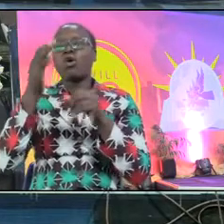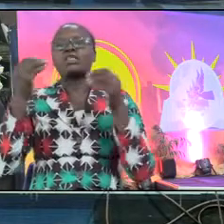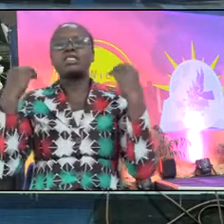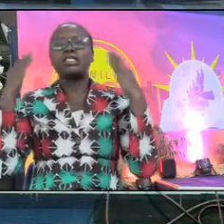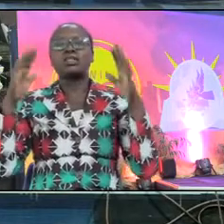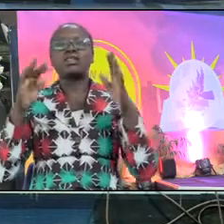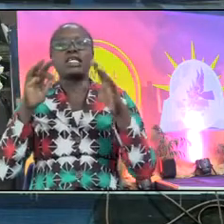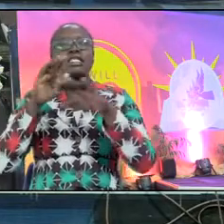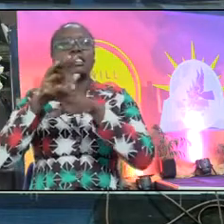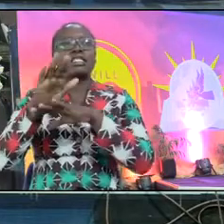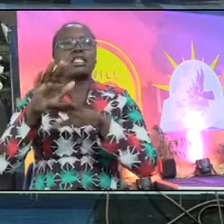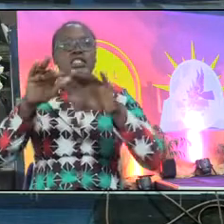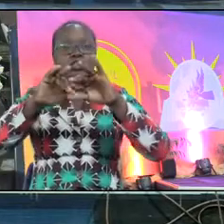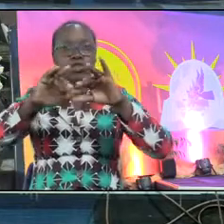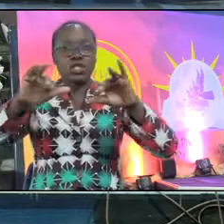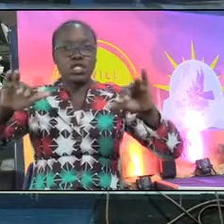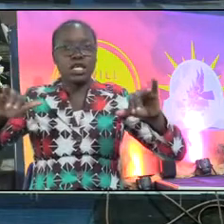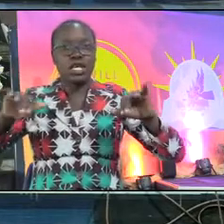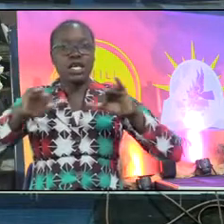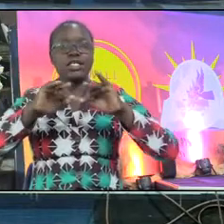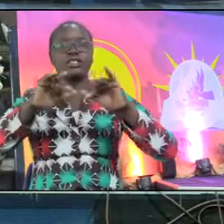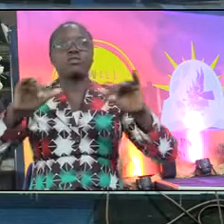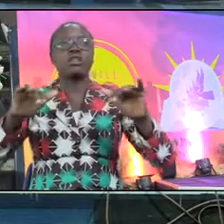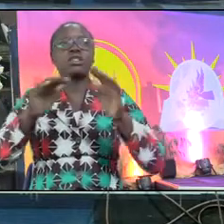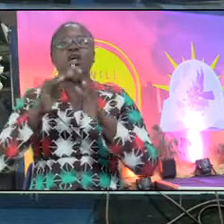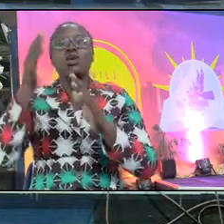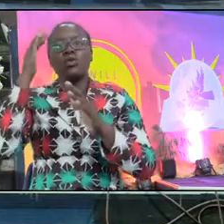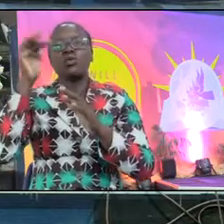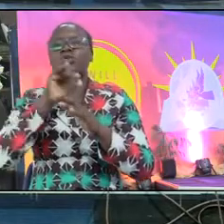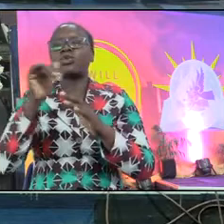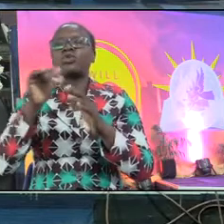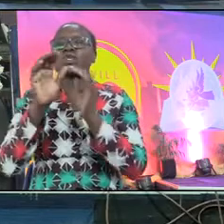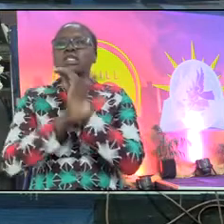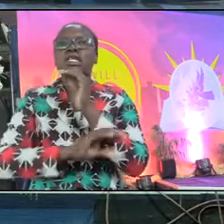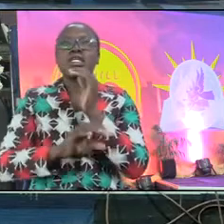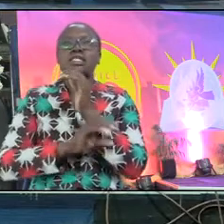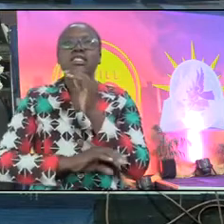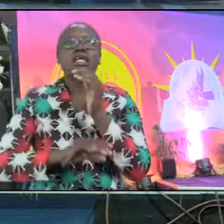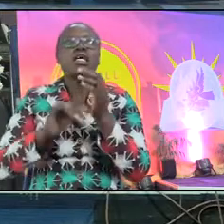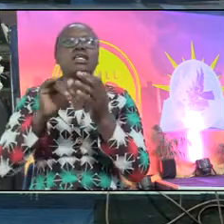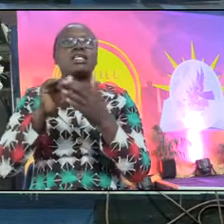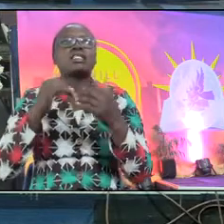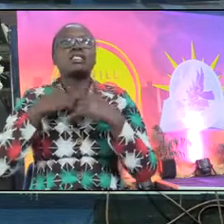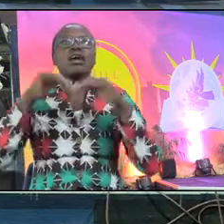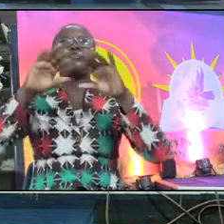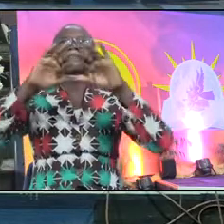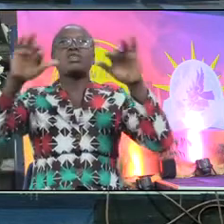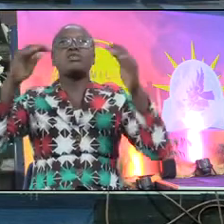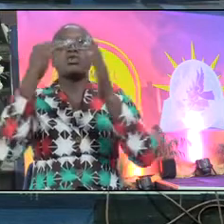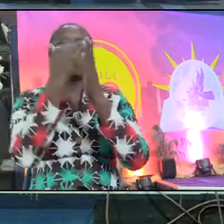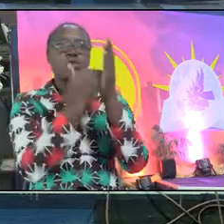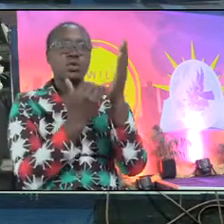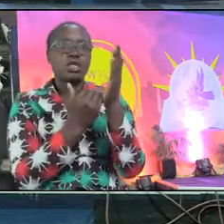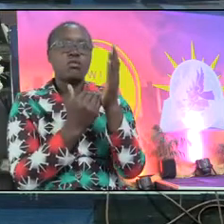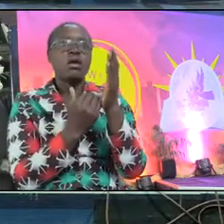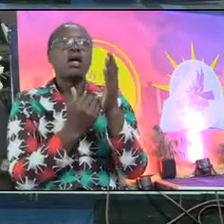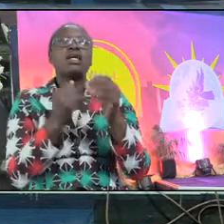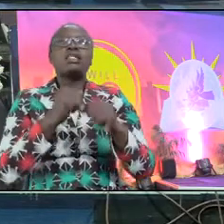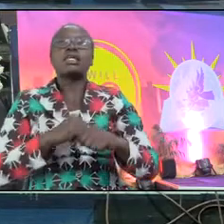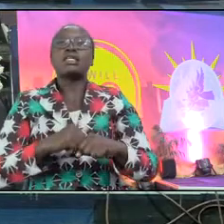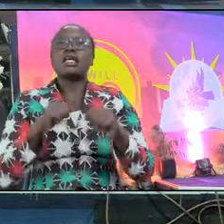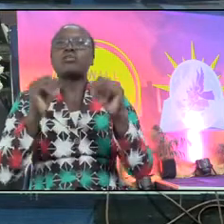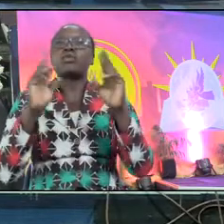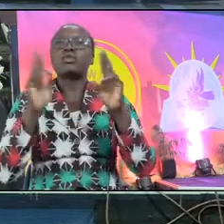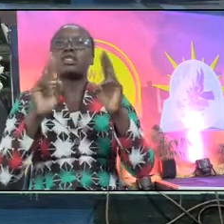that descend into space. You know, those countries that have the space program, that whenever they get